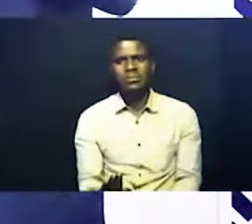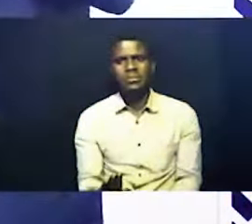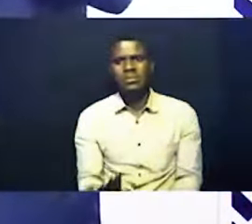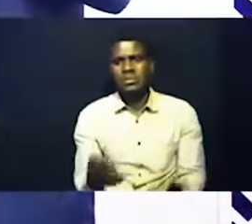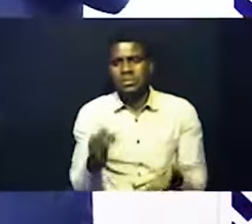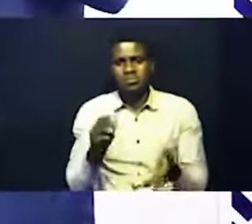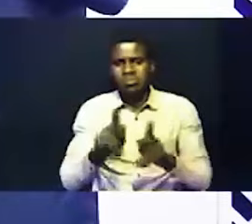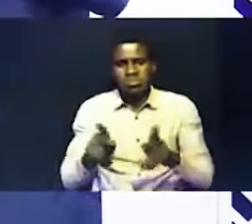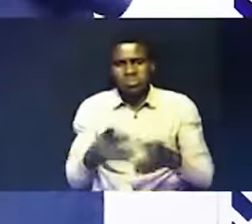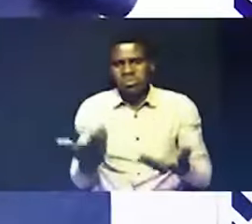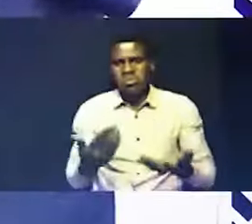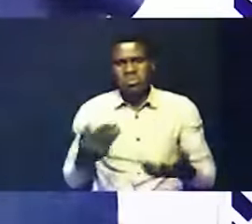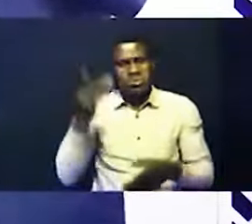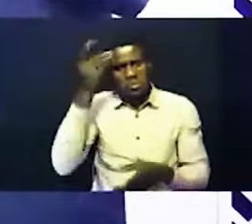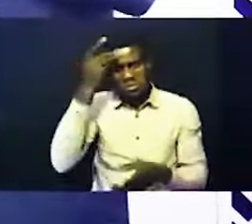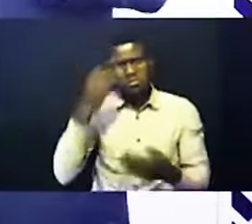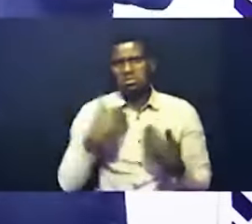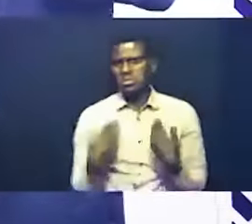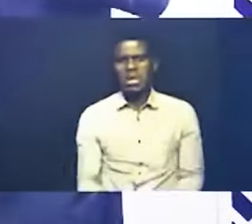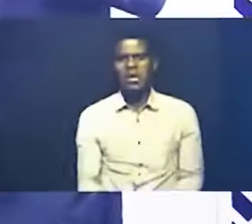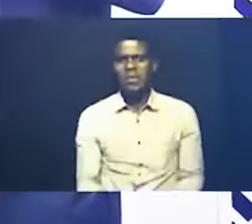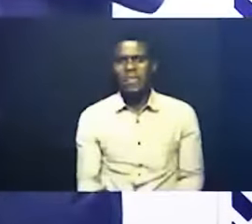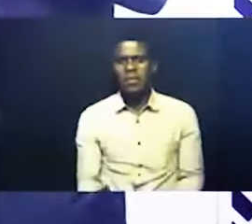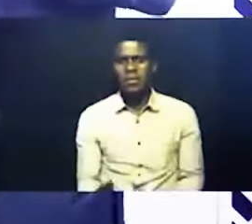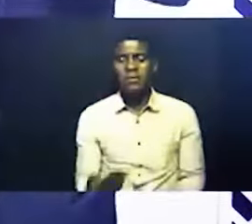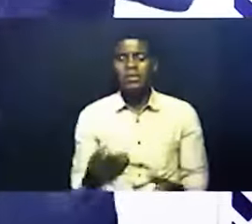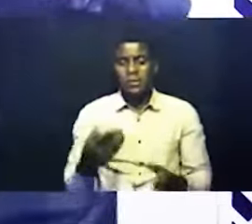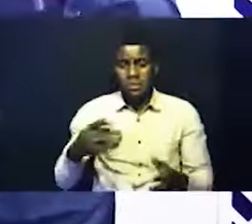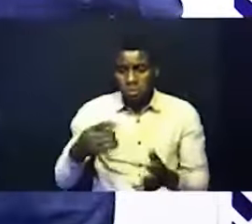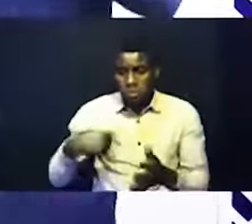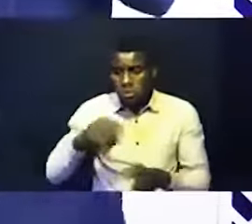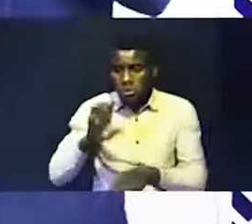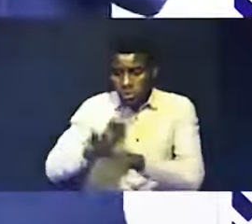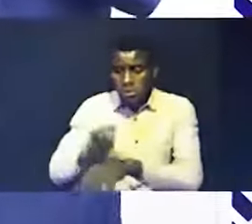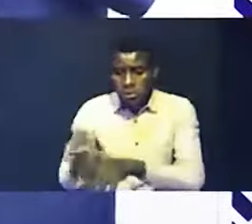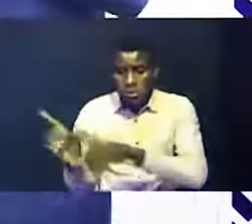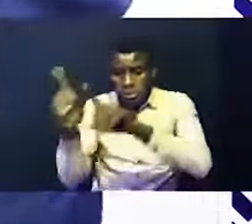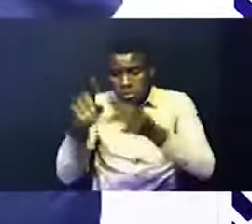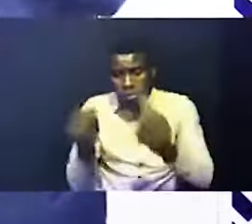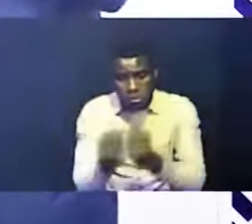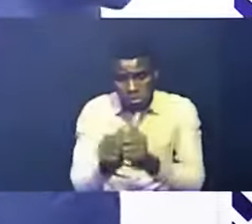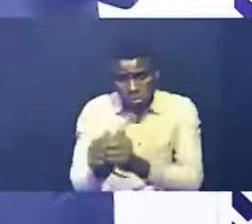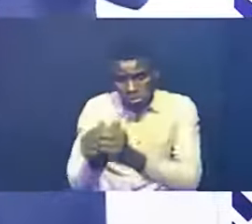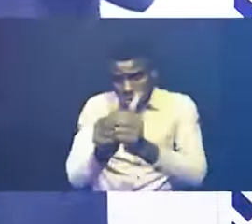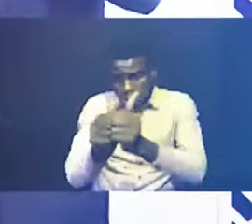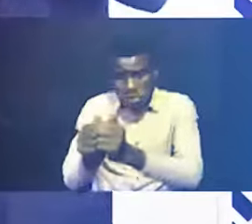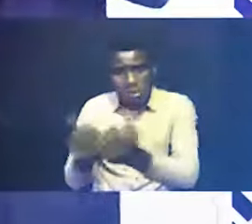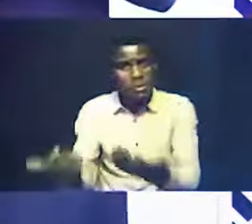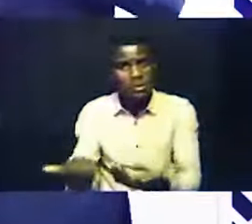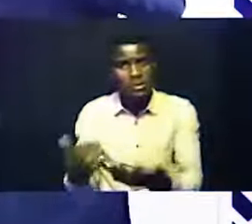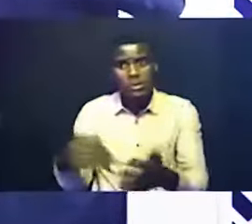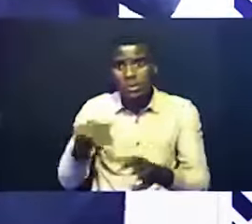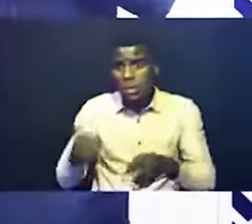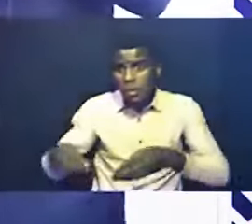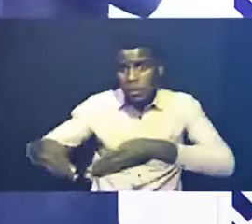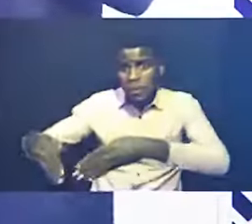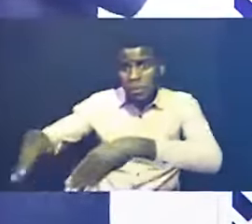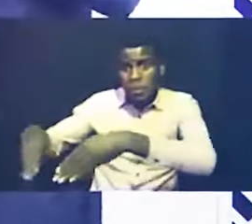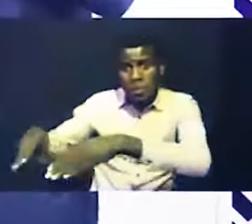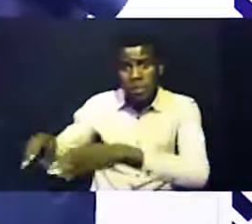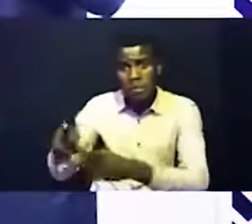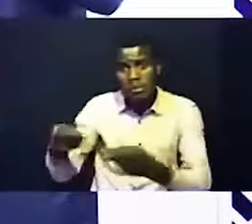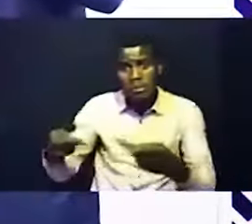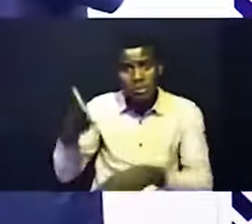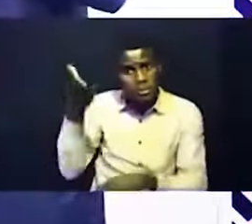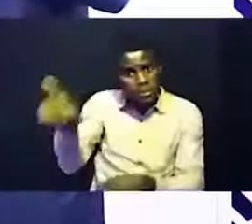buy now we go to church with them at the marketplace